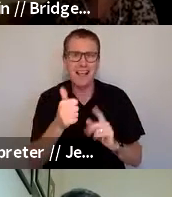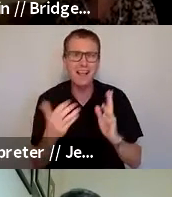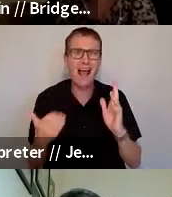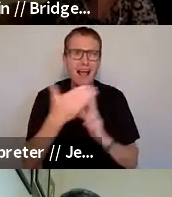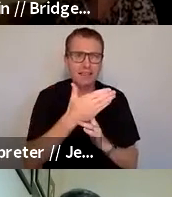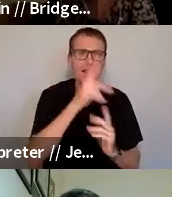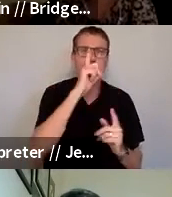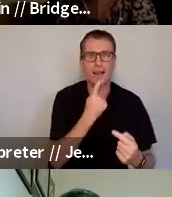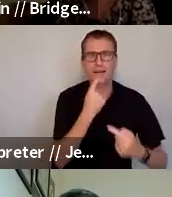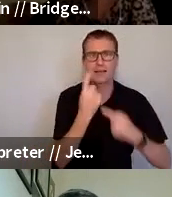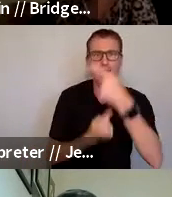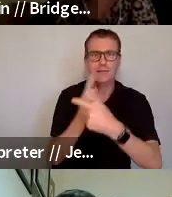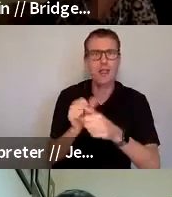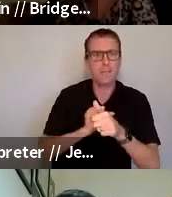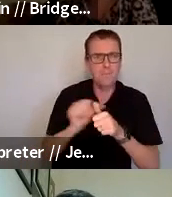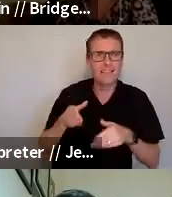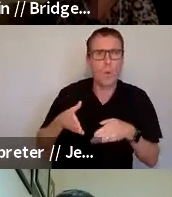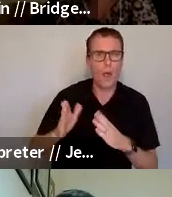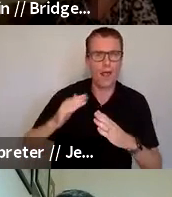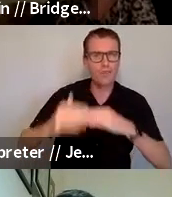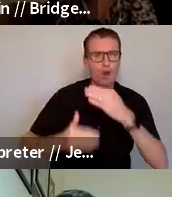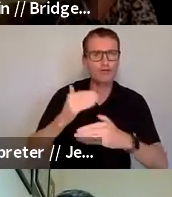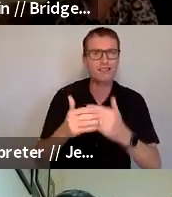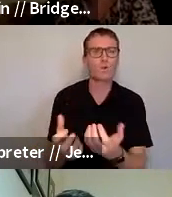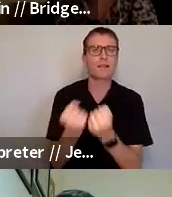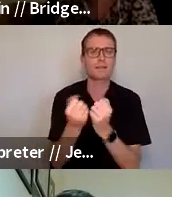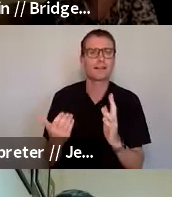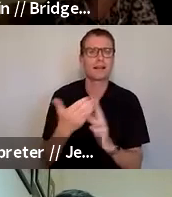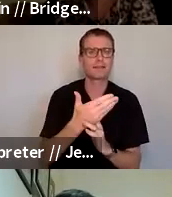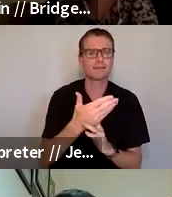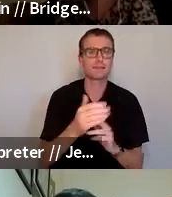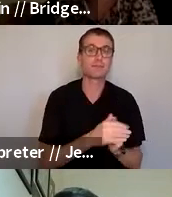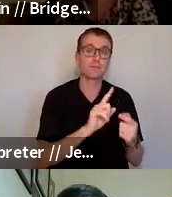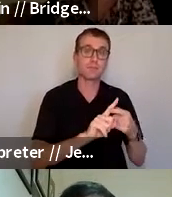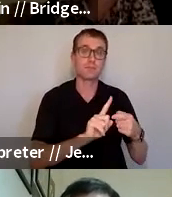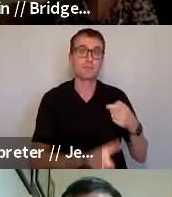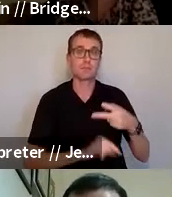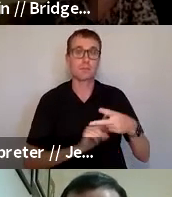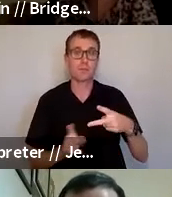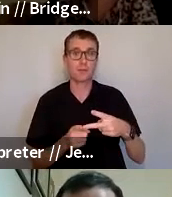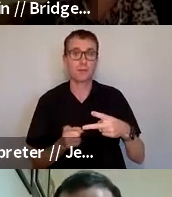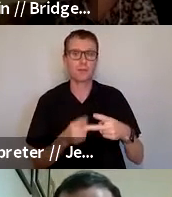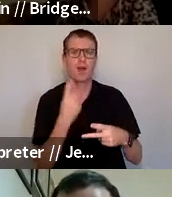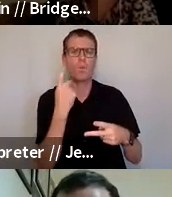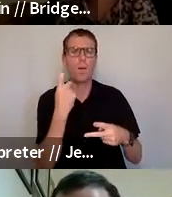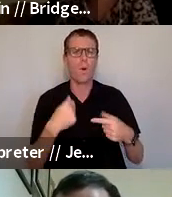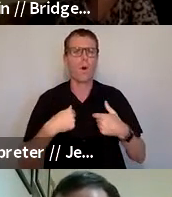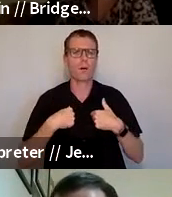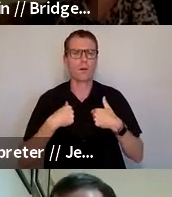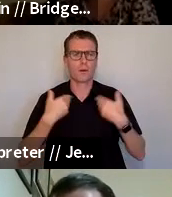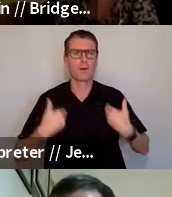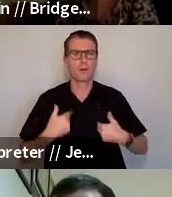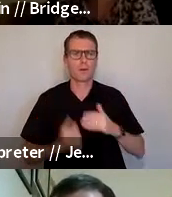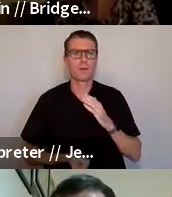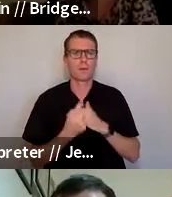that's the first foremost thing. The other thing that we're facing with, and it was mentioned before, and thank you Stace